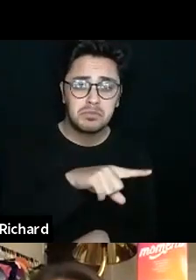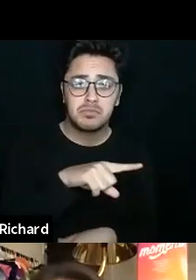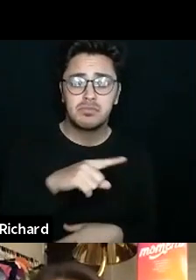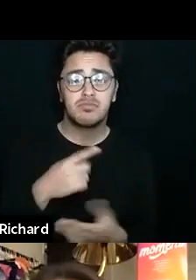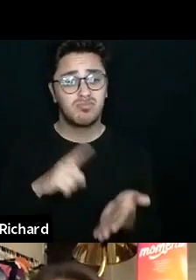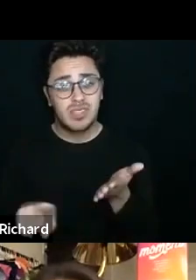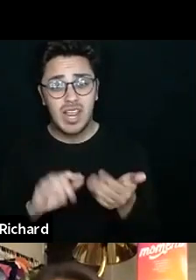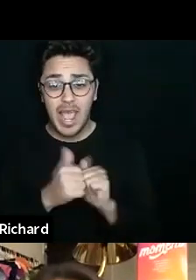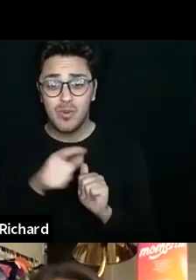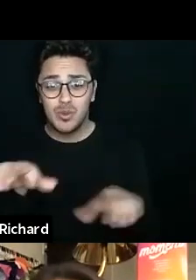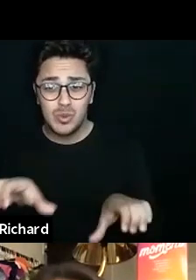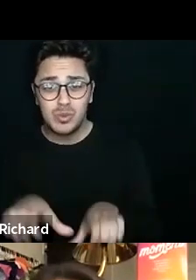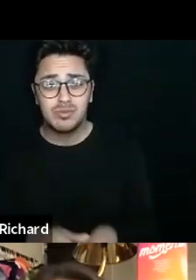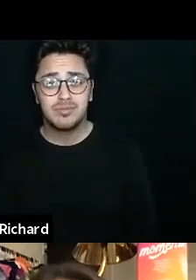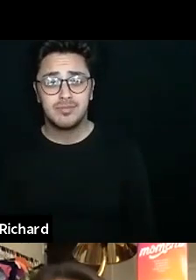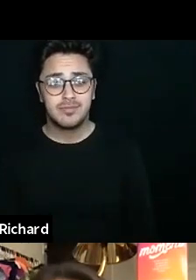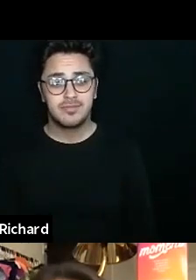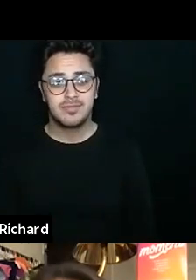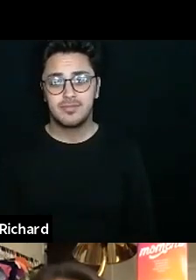check-in. How are you doing?